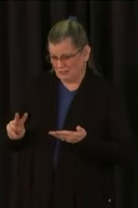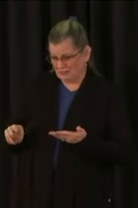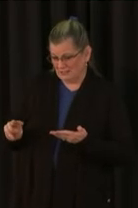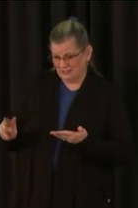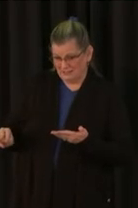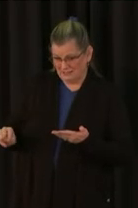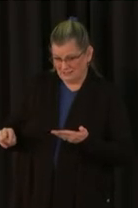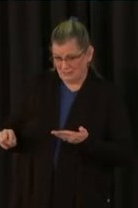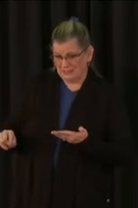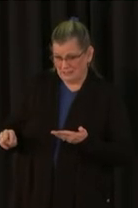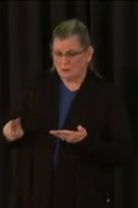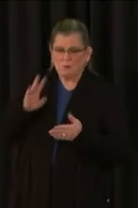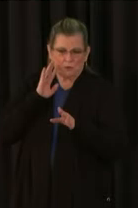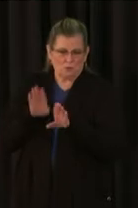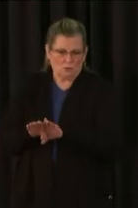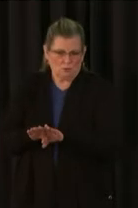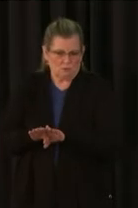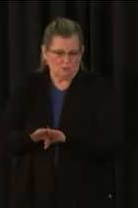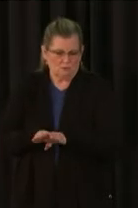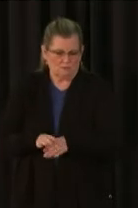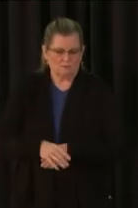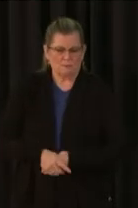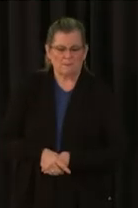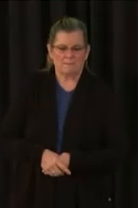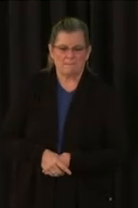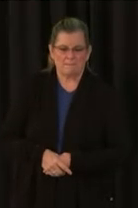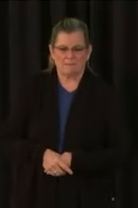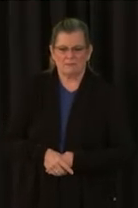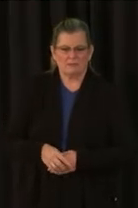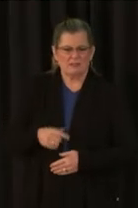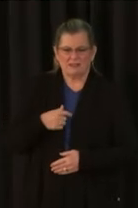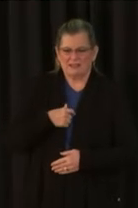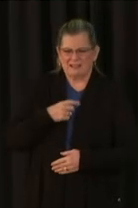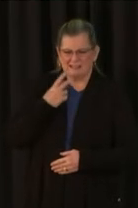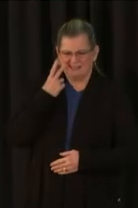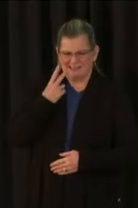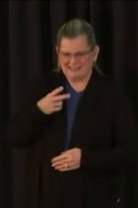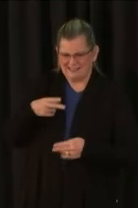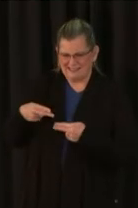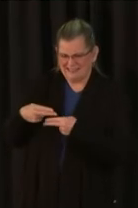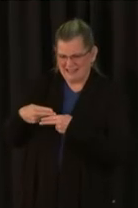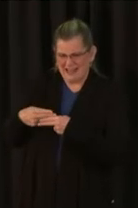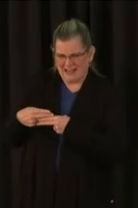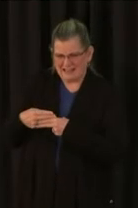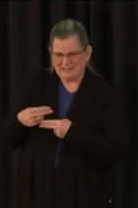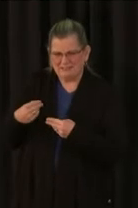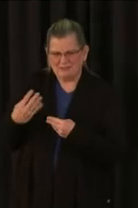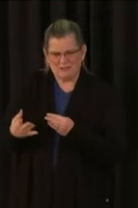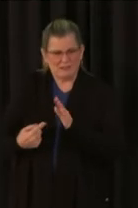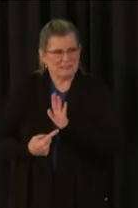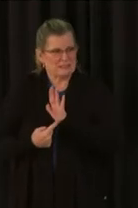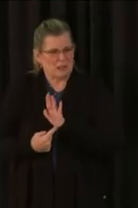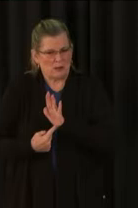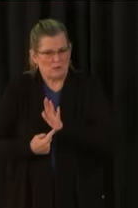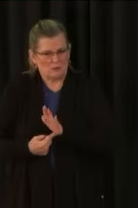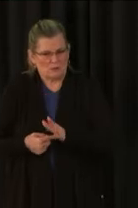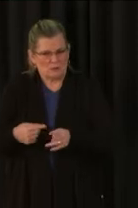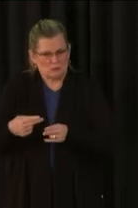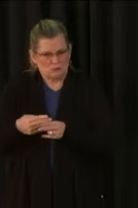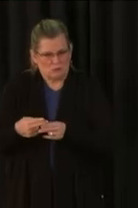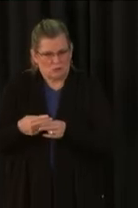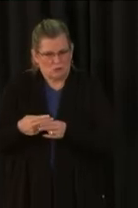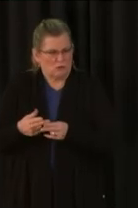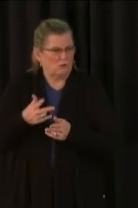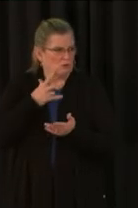Next, eligible types of businesses. This is just a sample list. This is not a full composite, but just to give you an example of the type